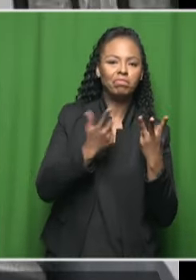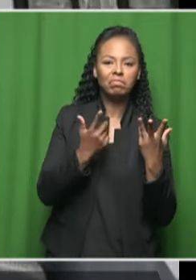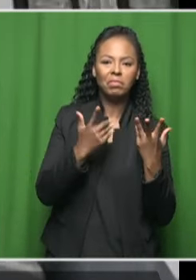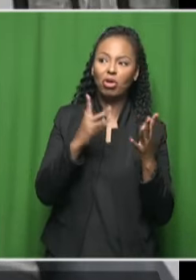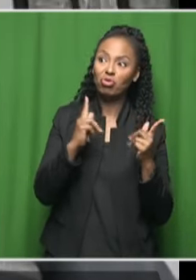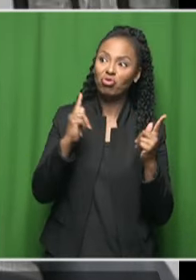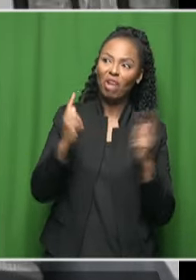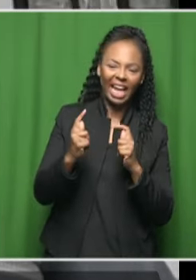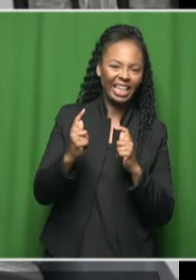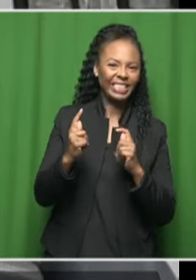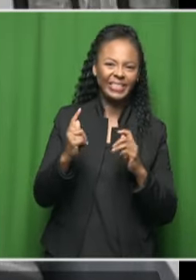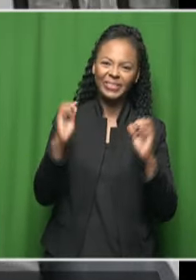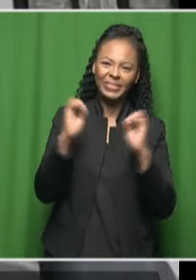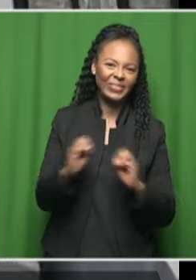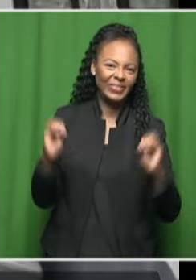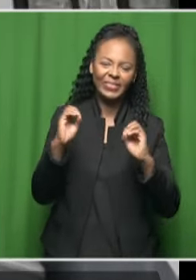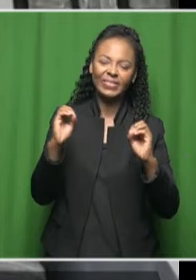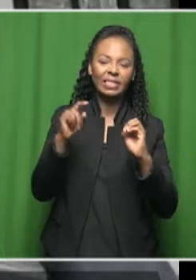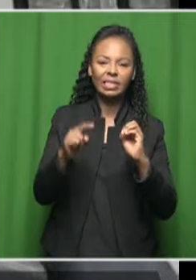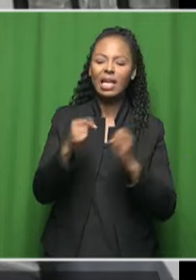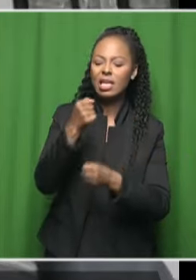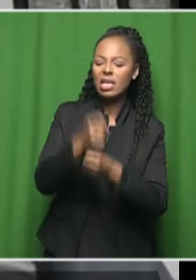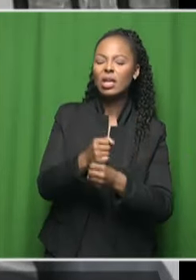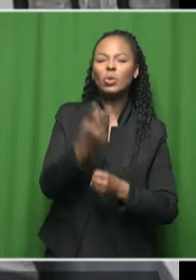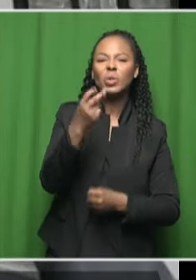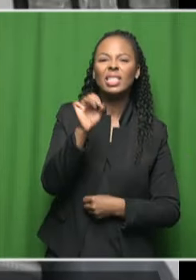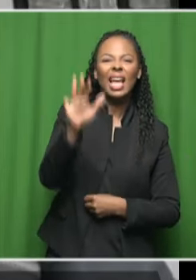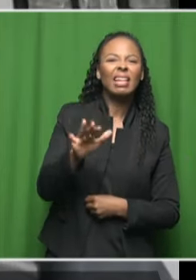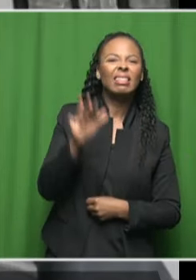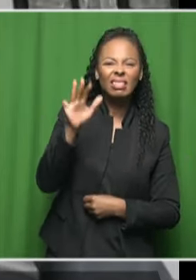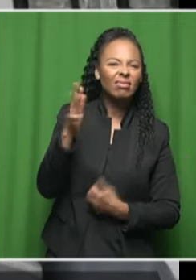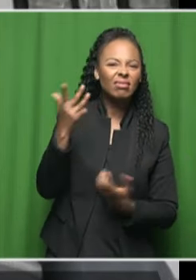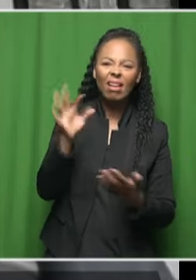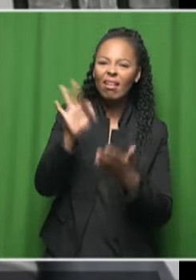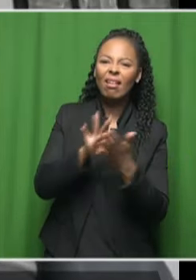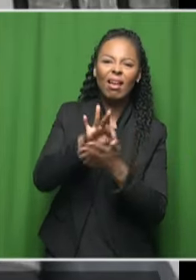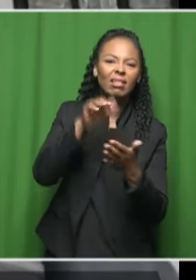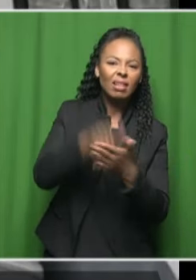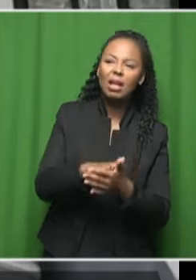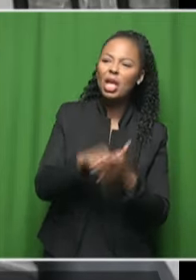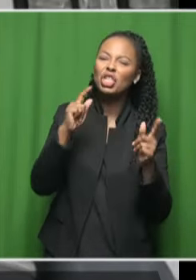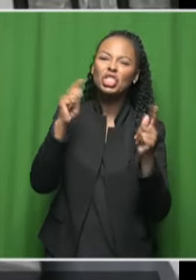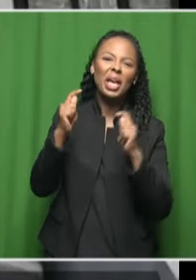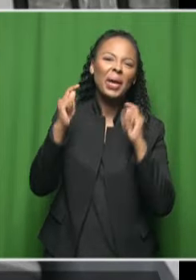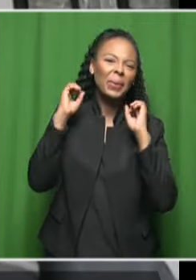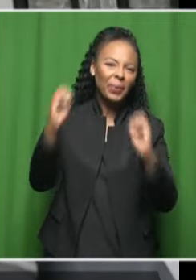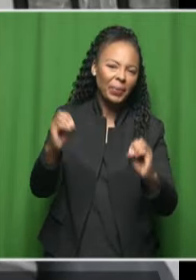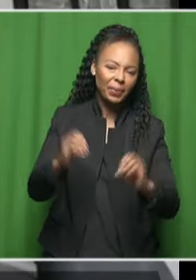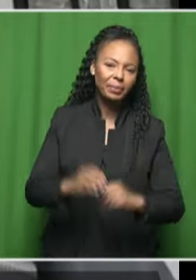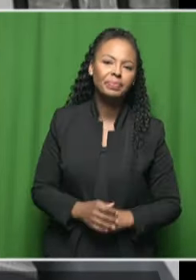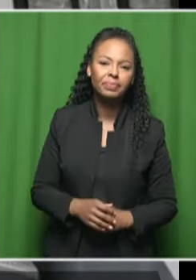changes since 2019 elections. So we do expect that RENAMO